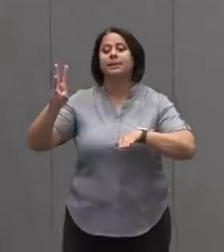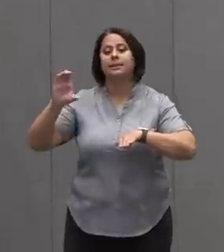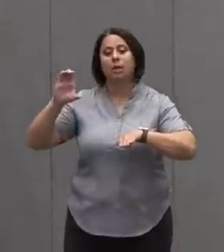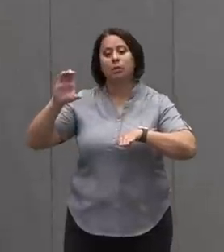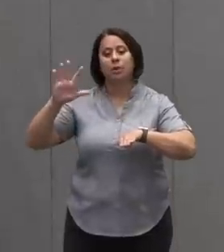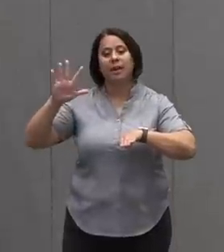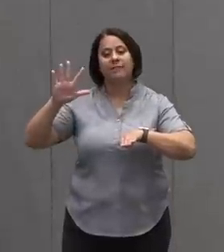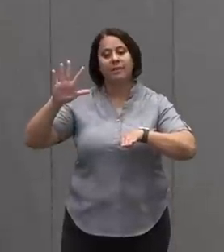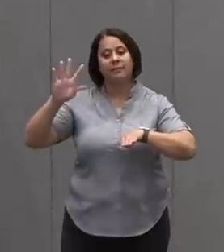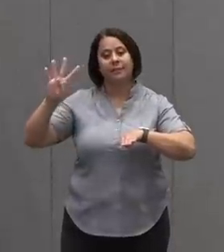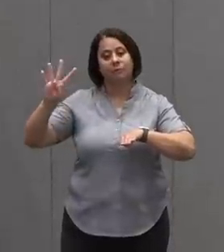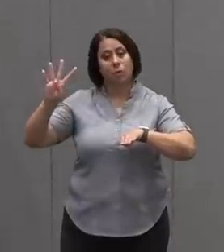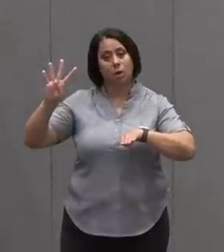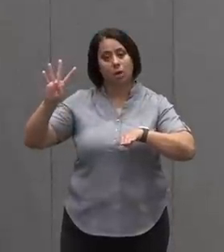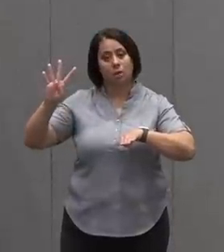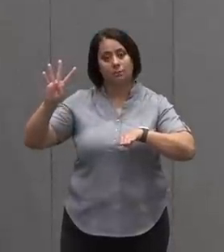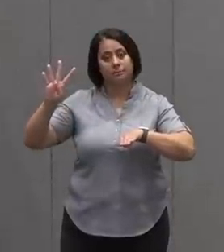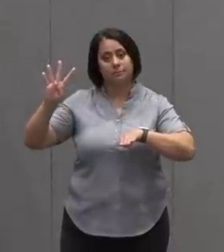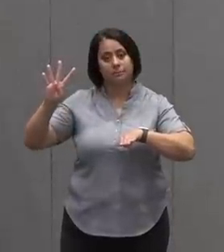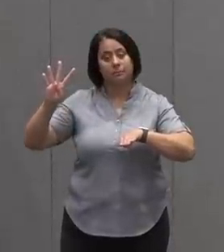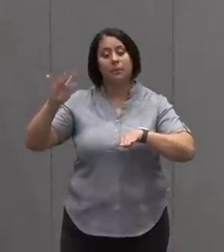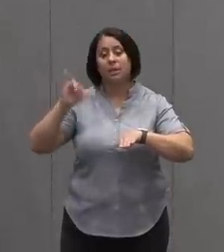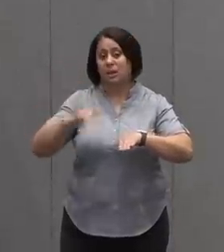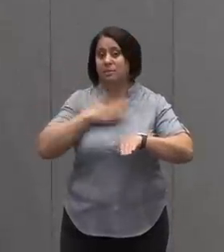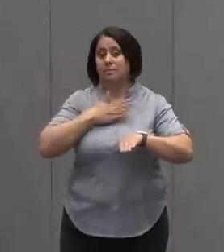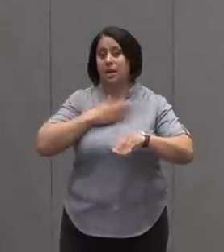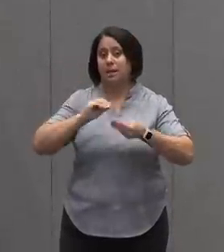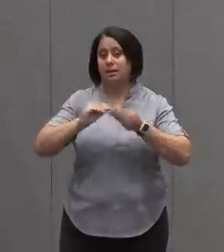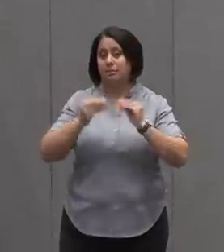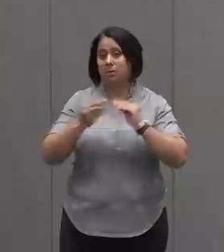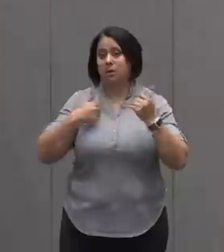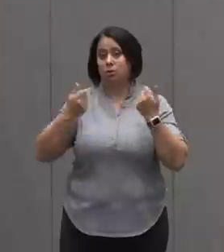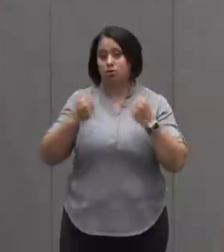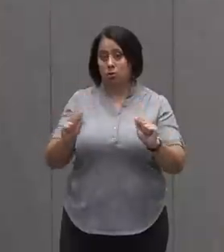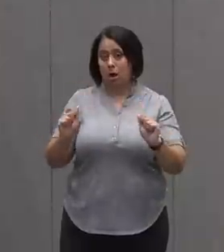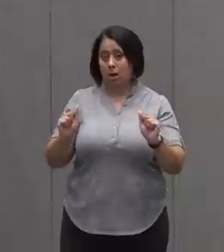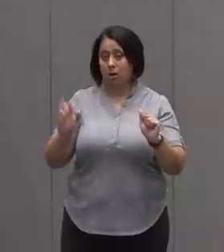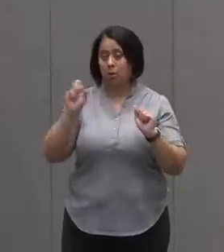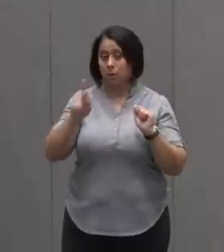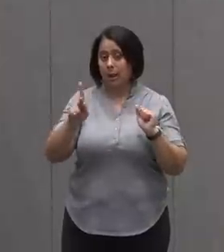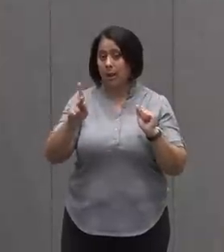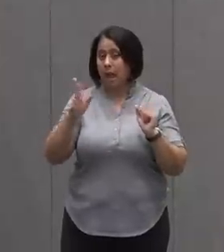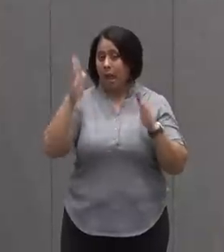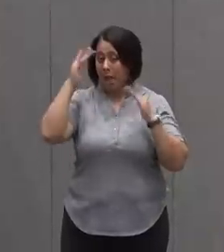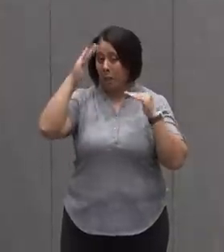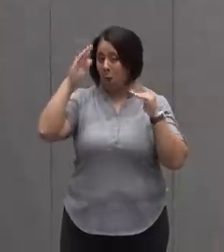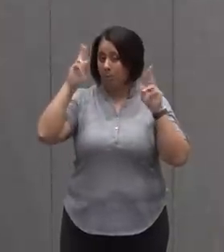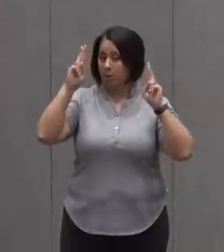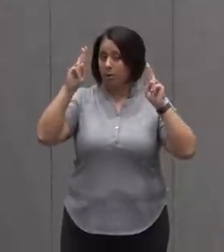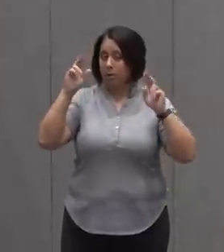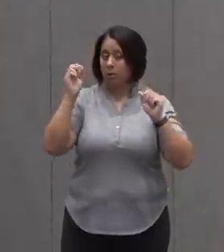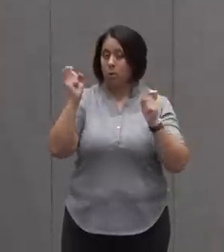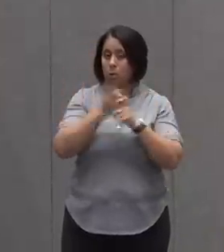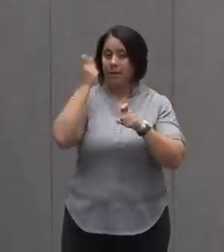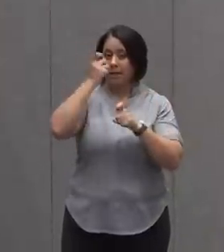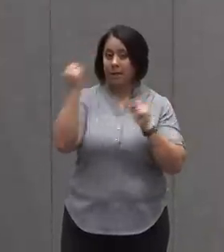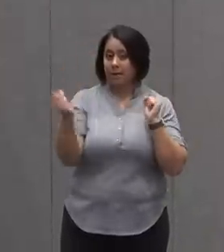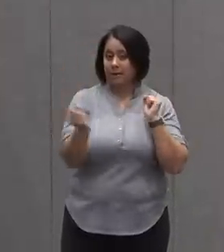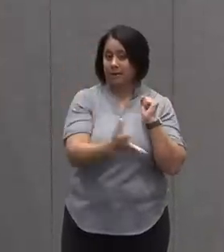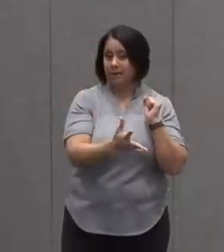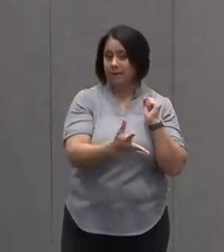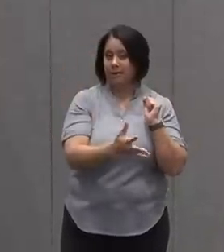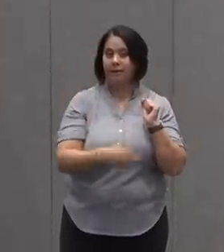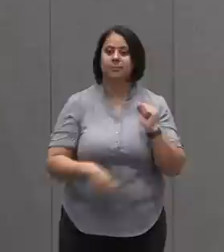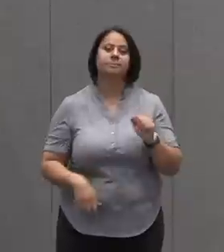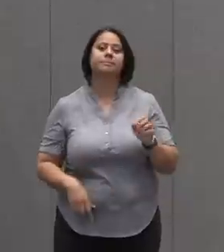654, okay? So that's the number that I'm going for. I'm hoping it's going to win when I roll that die. Sorry, I'm giggling right now